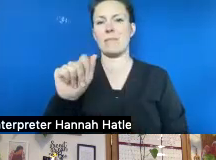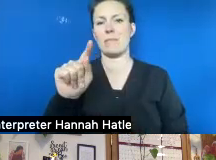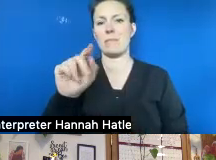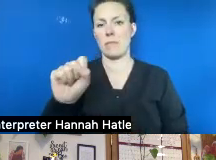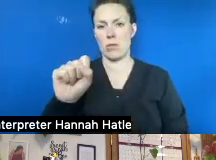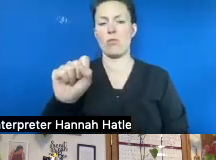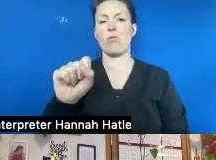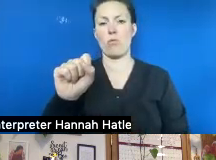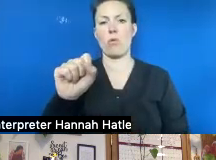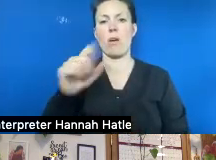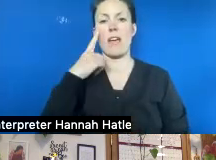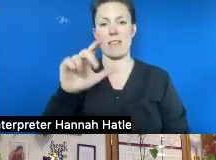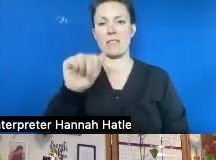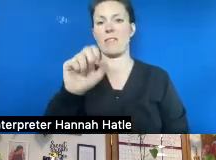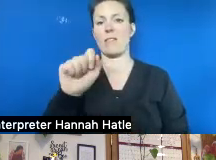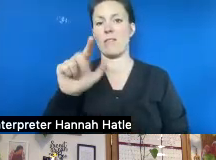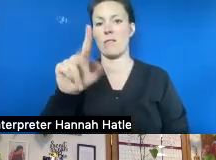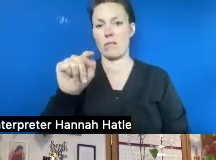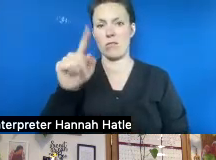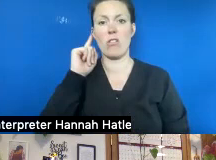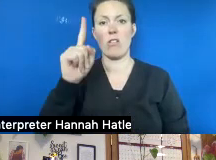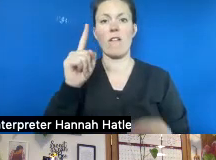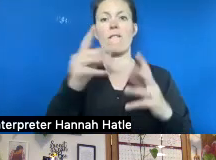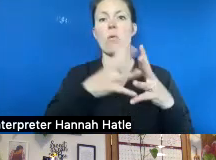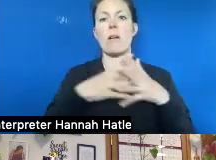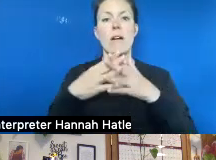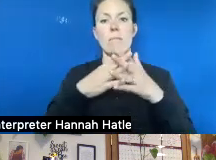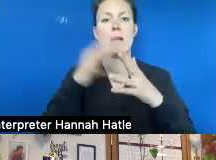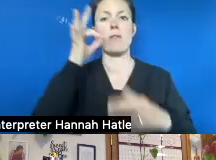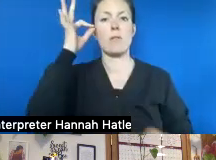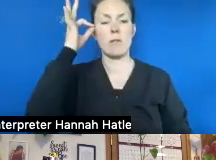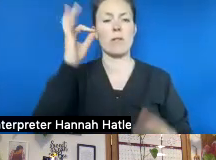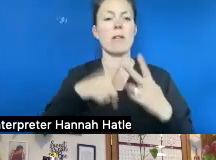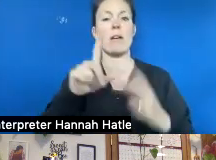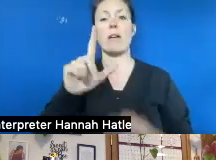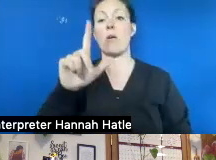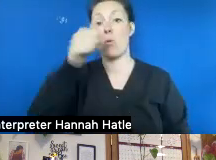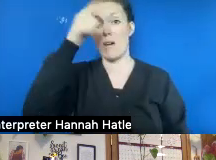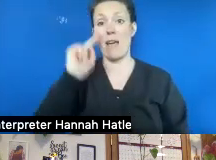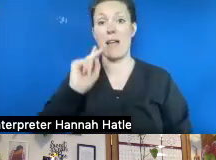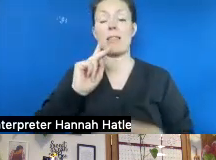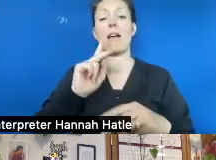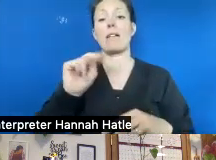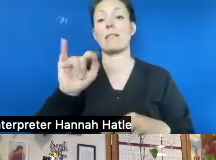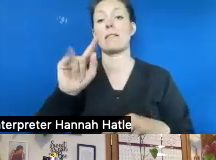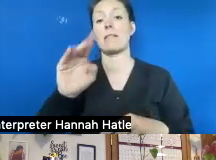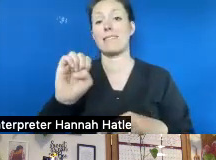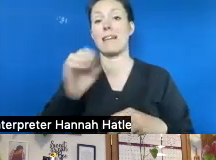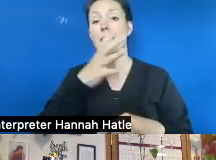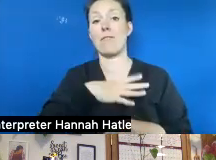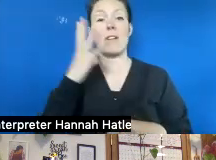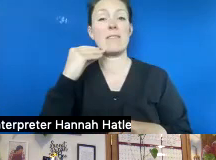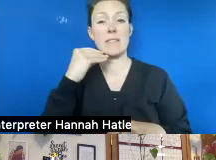American Indians, we know about 4 and 5 American Indian, Alaska Native women and men have experienced violence in